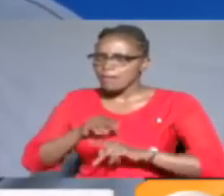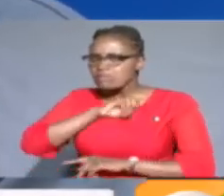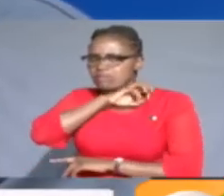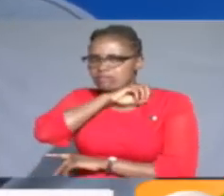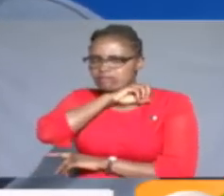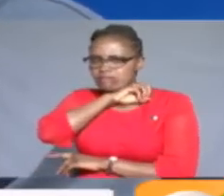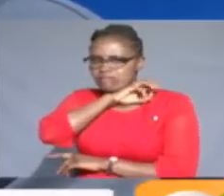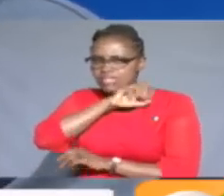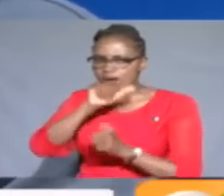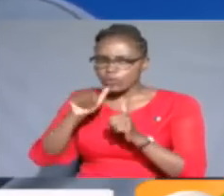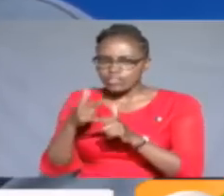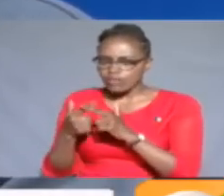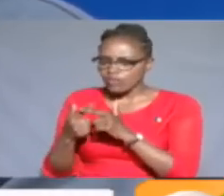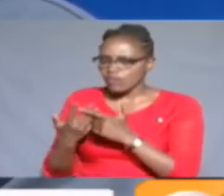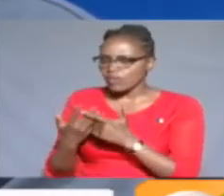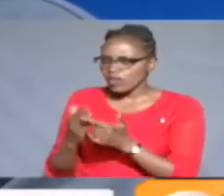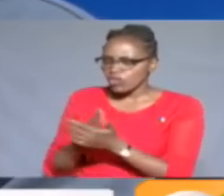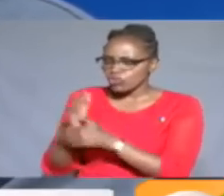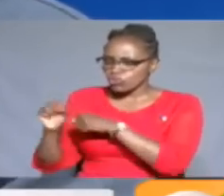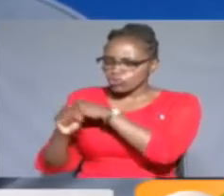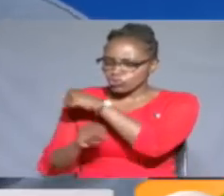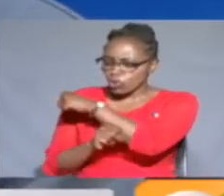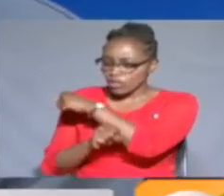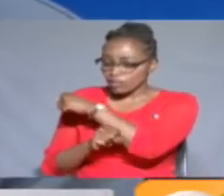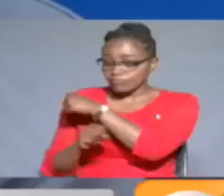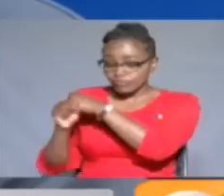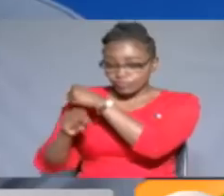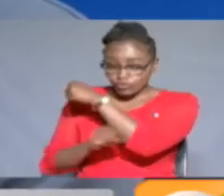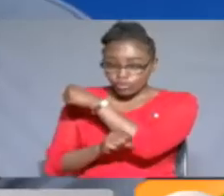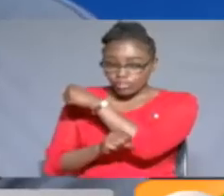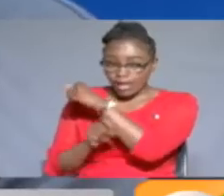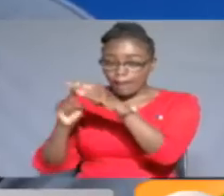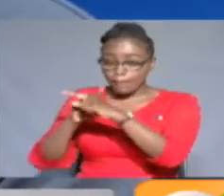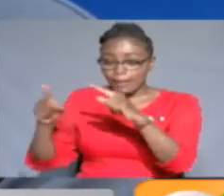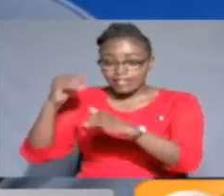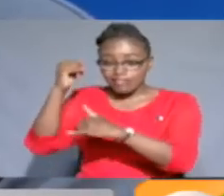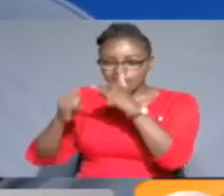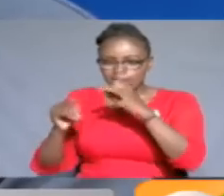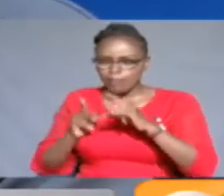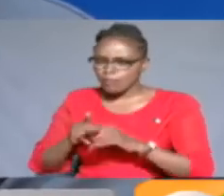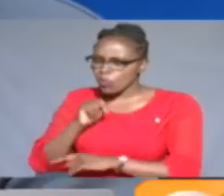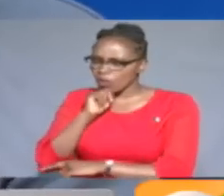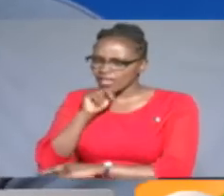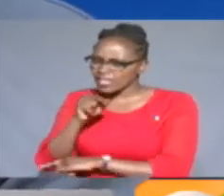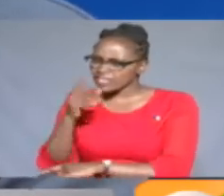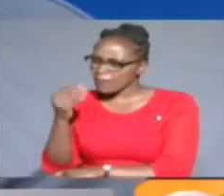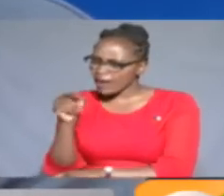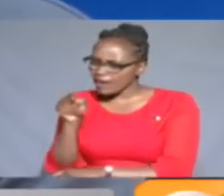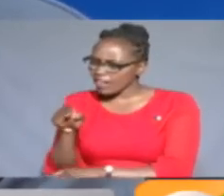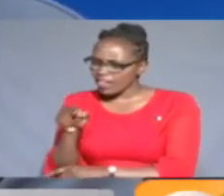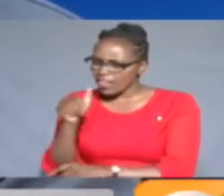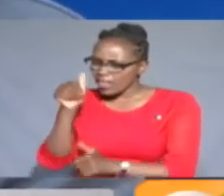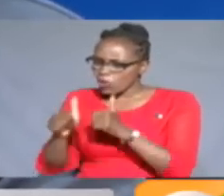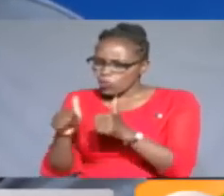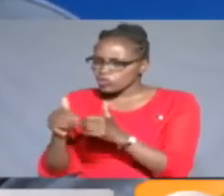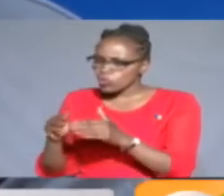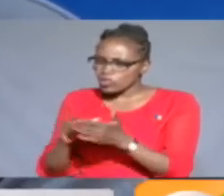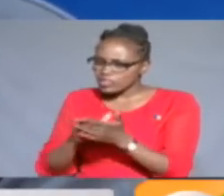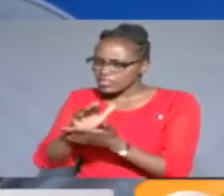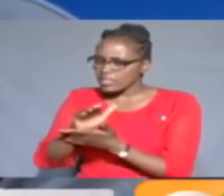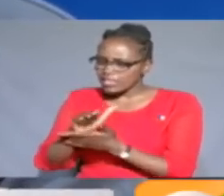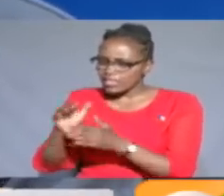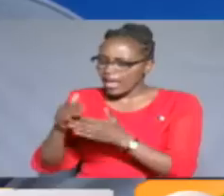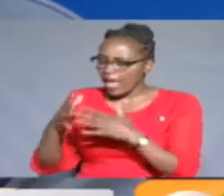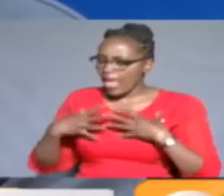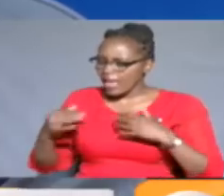that comes into form of donor support, that at the end of the day, people are wondering, with that kind of money that was poured into our health